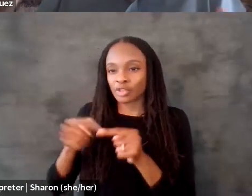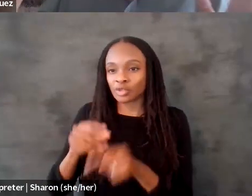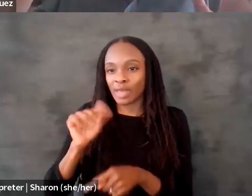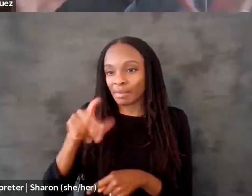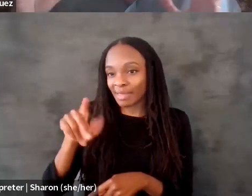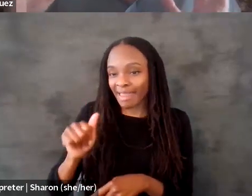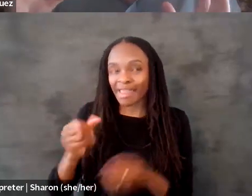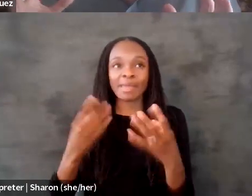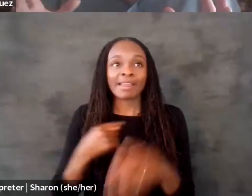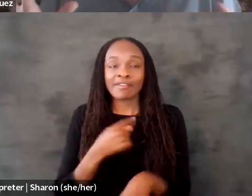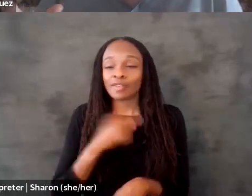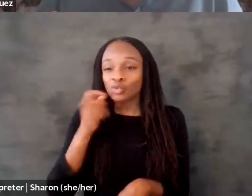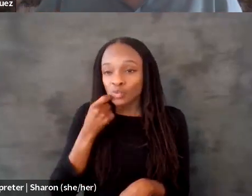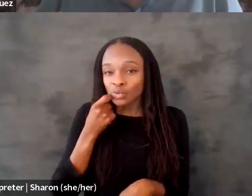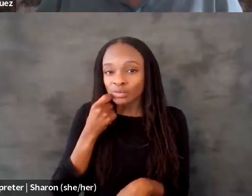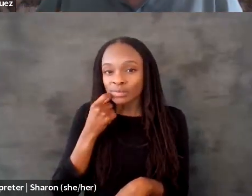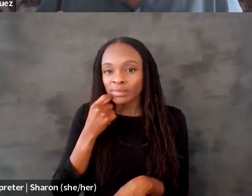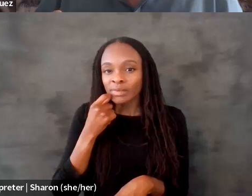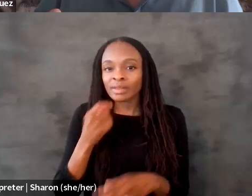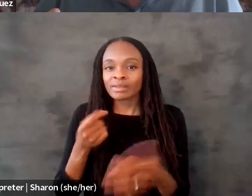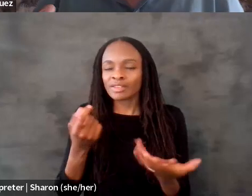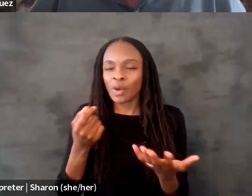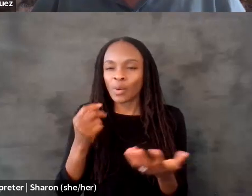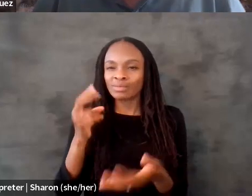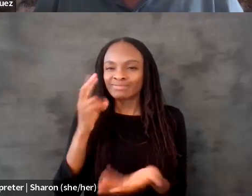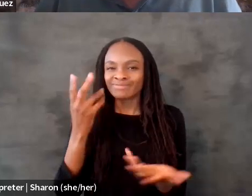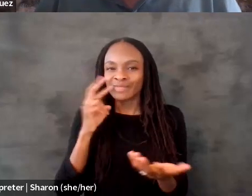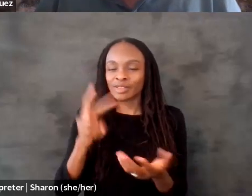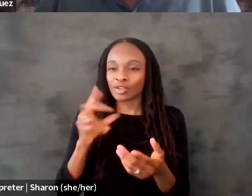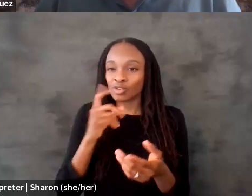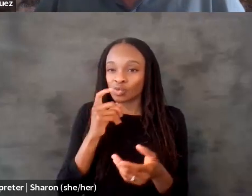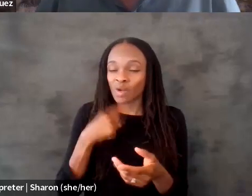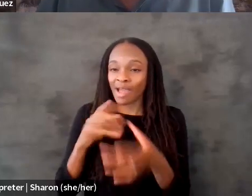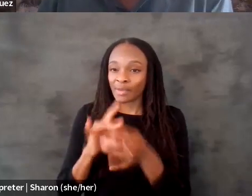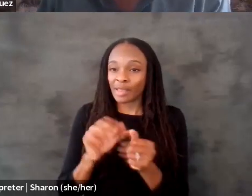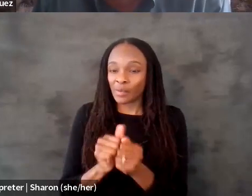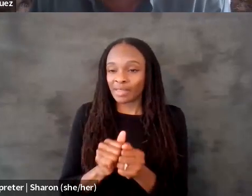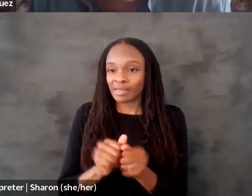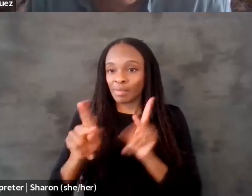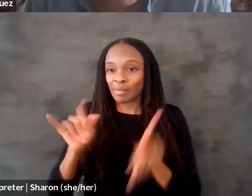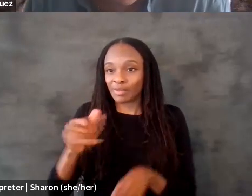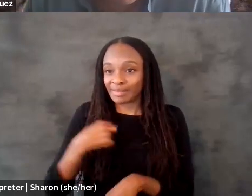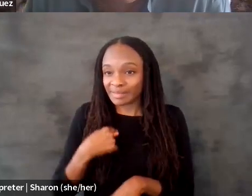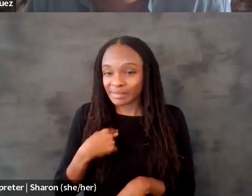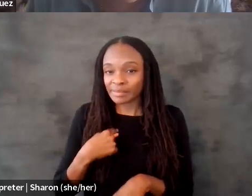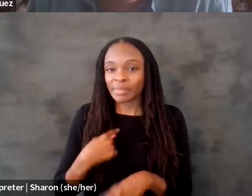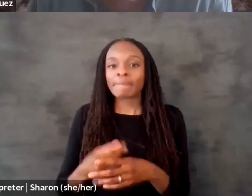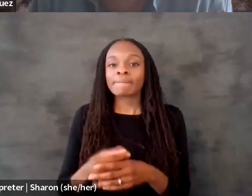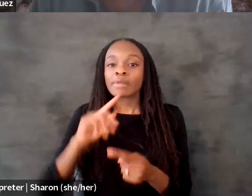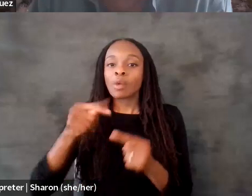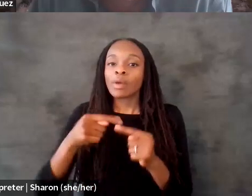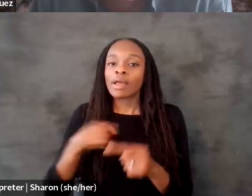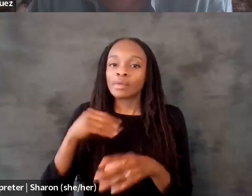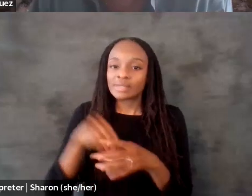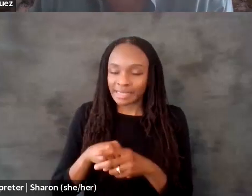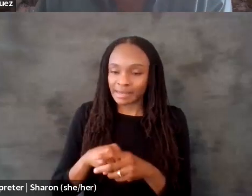cool, but look who I relate to, those of like mind. And so when I was in a very conservative area, I won't